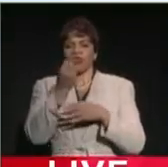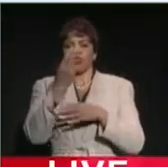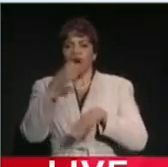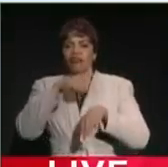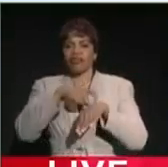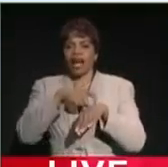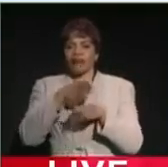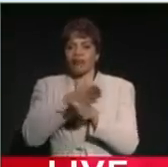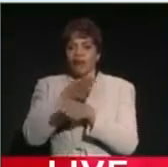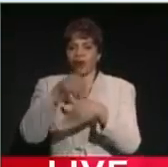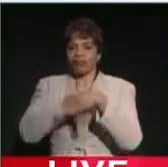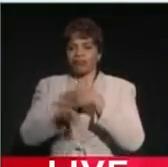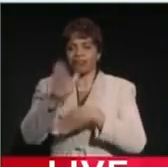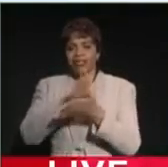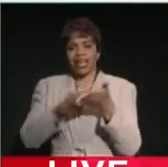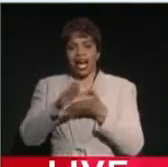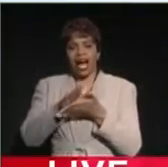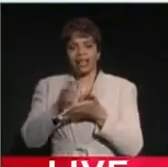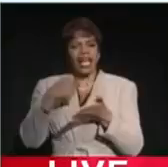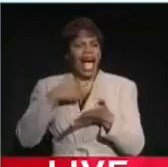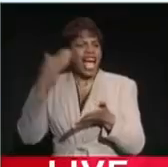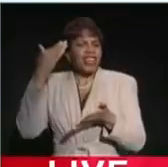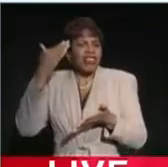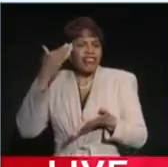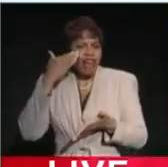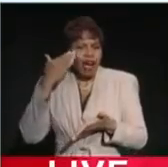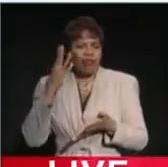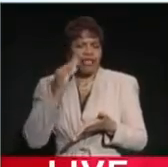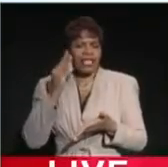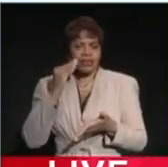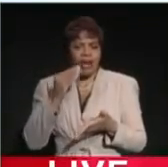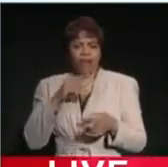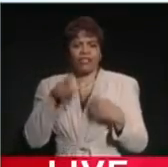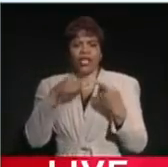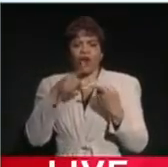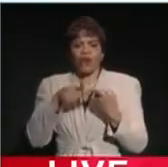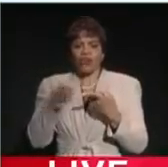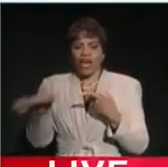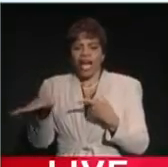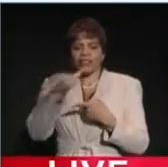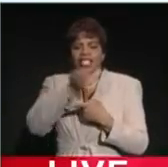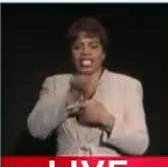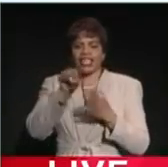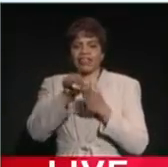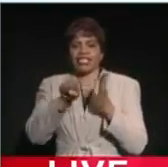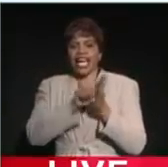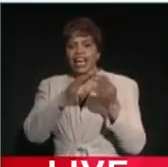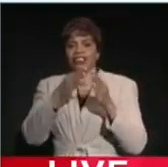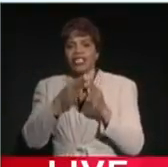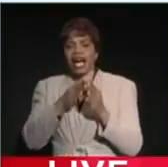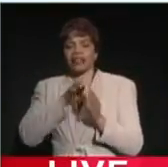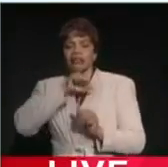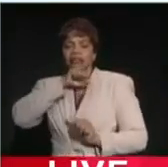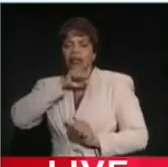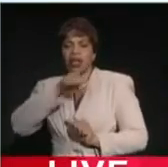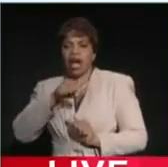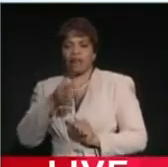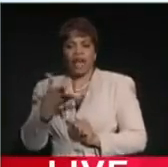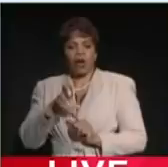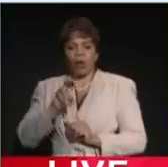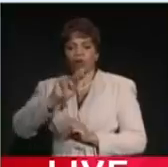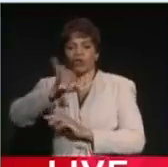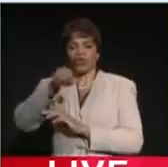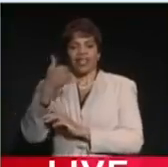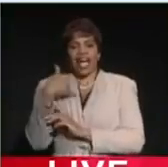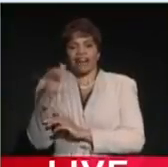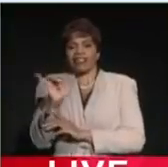it means when a family has to leave a state and a town that they grew to love. I don't want to see New Jerseyans do the same thing.